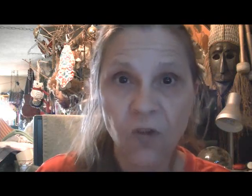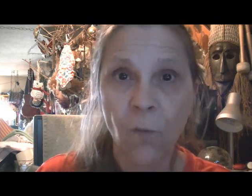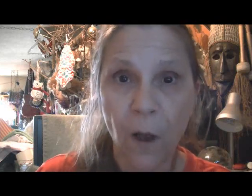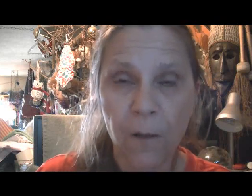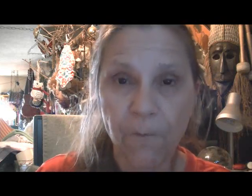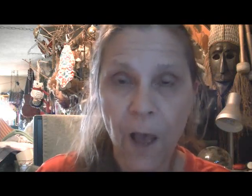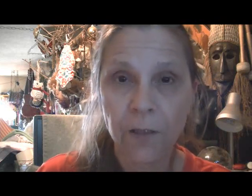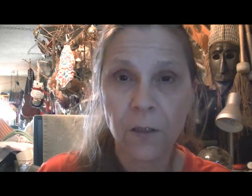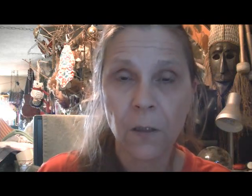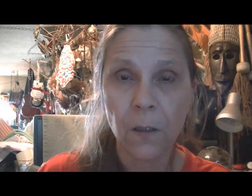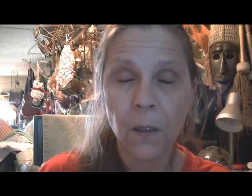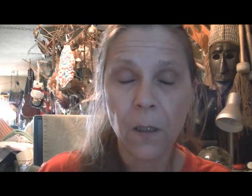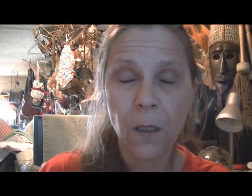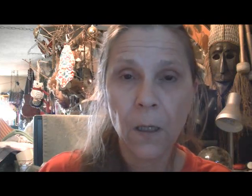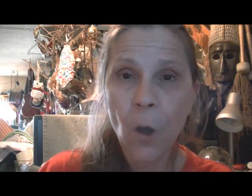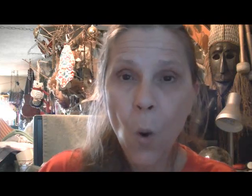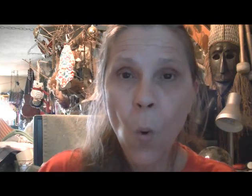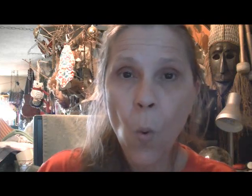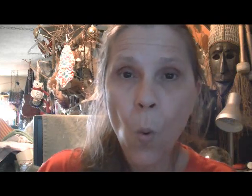body out so fucking fast?